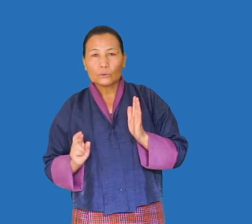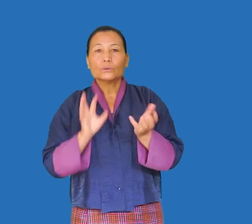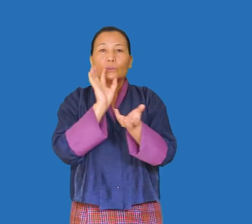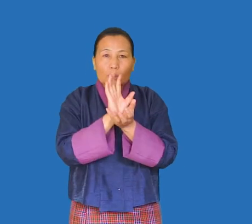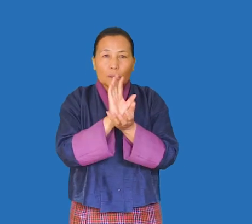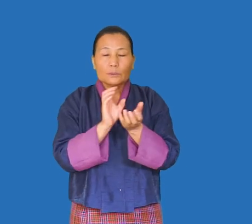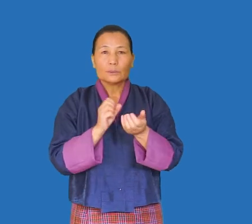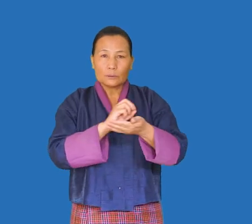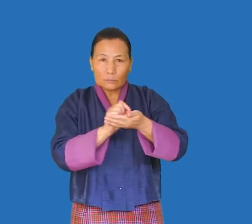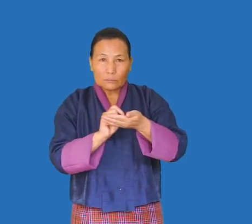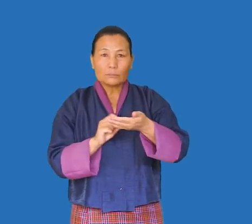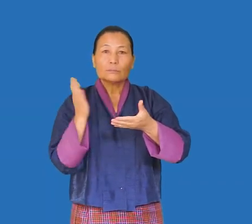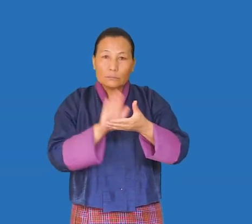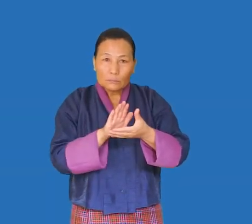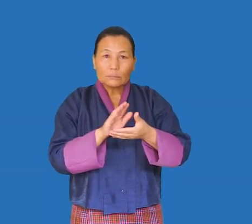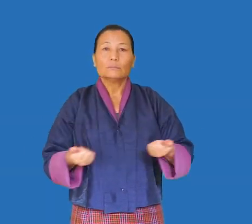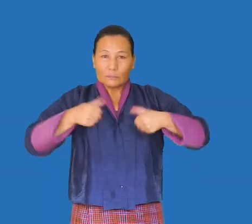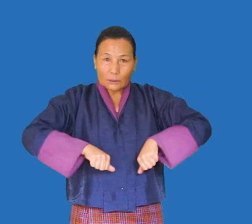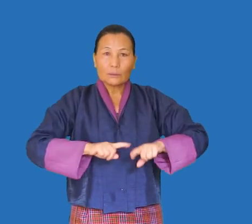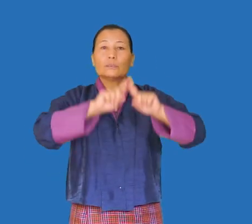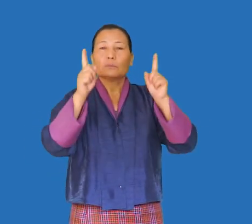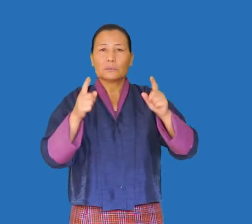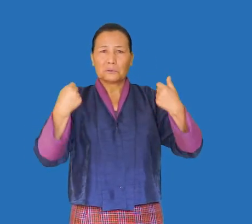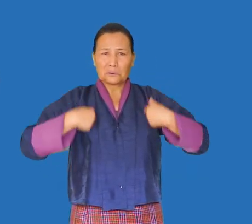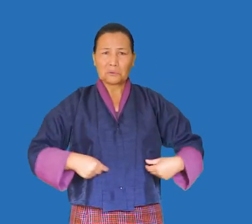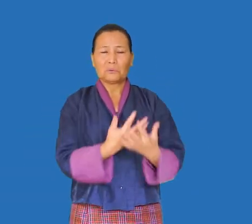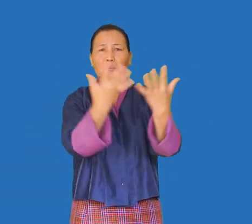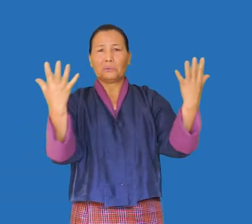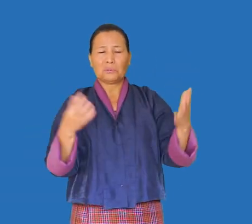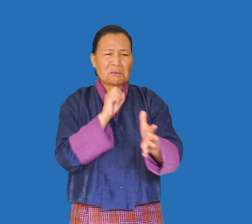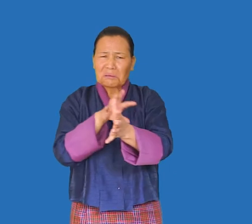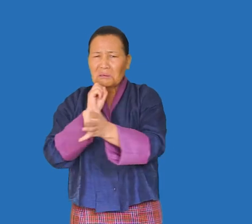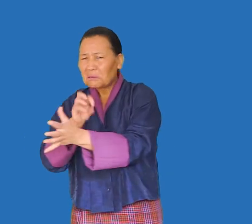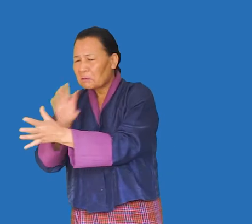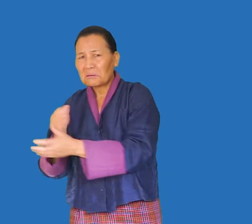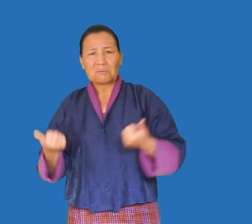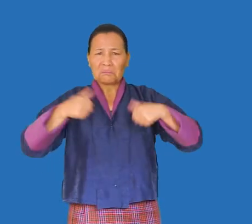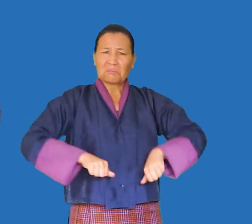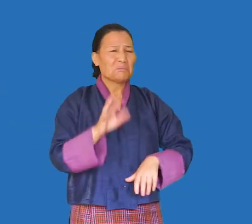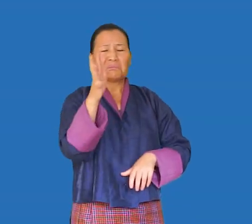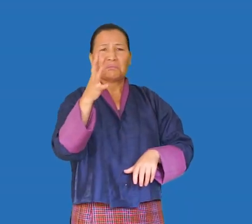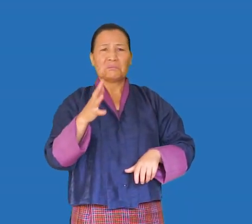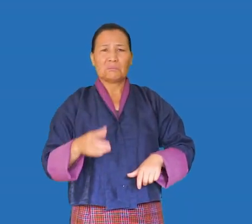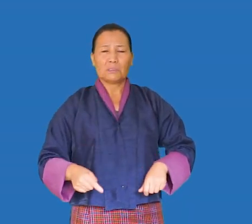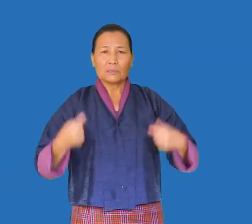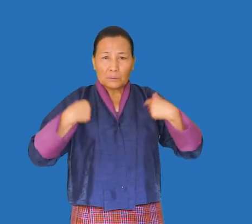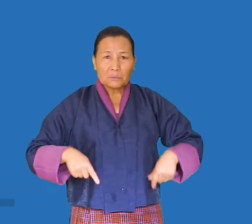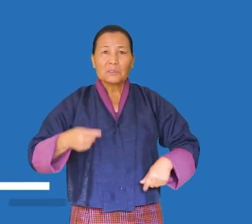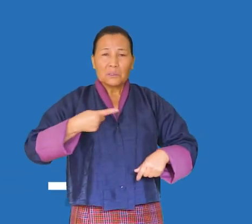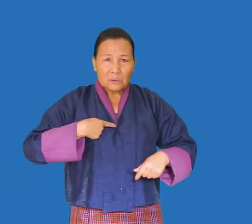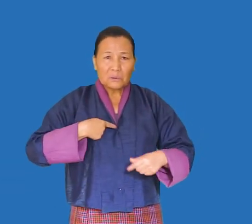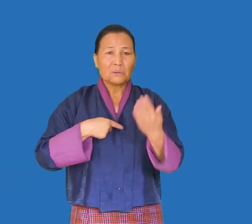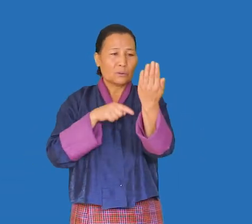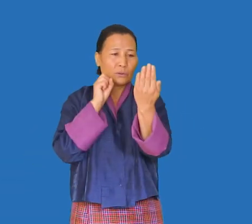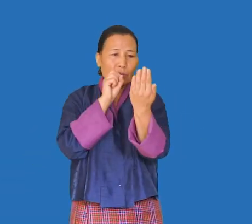social media policies, but on its own, it cannot regulate all users. Self-regulation